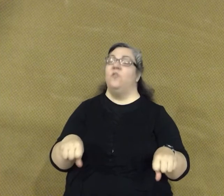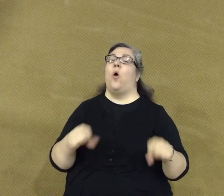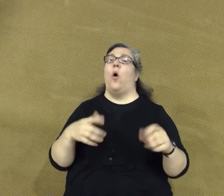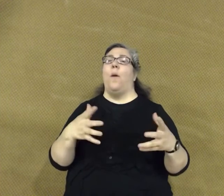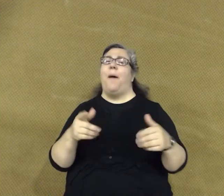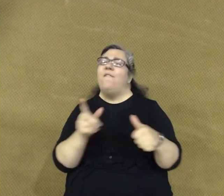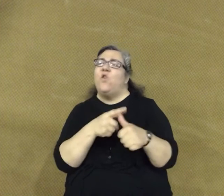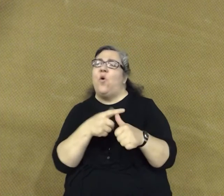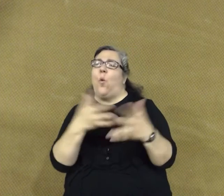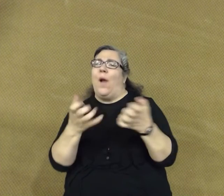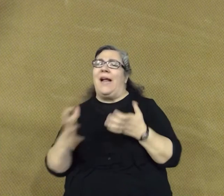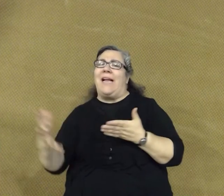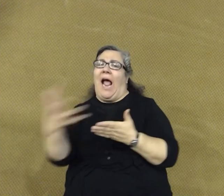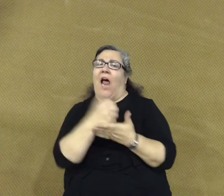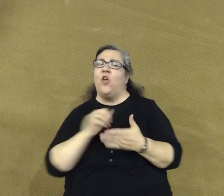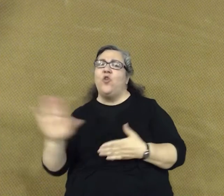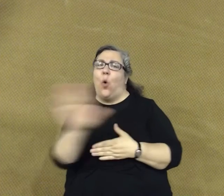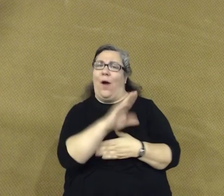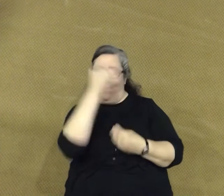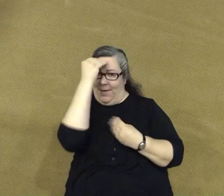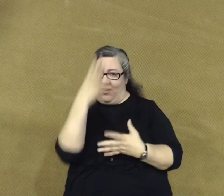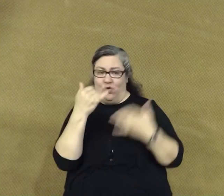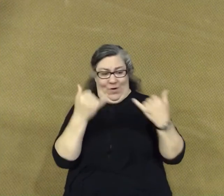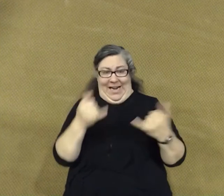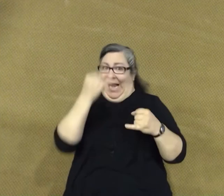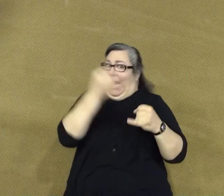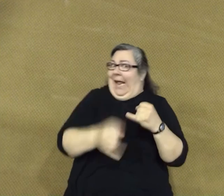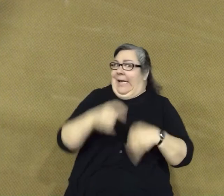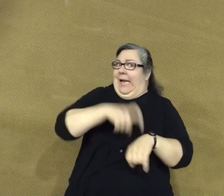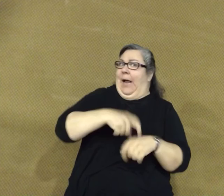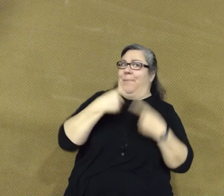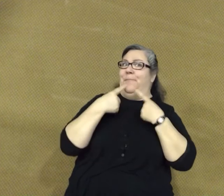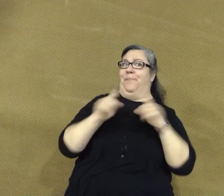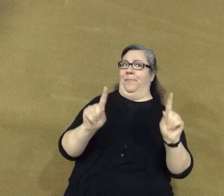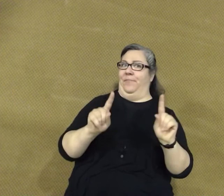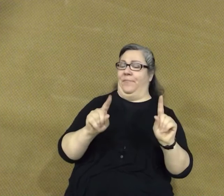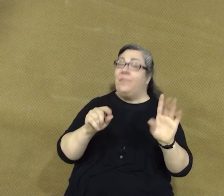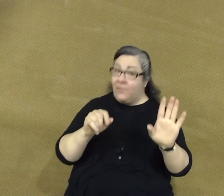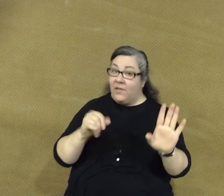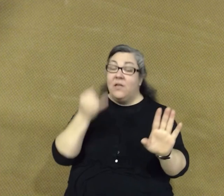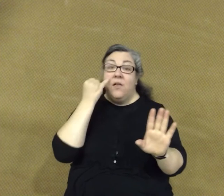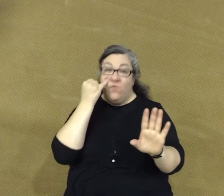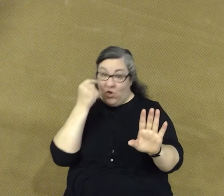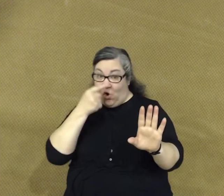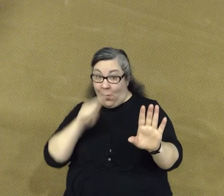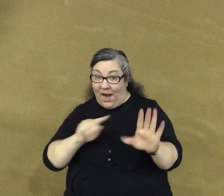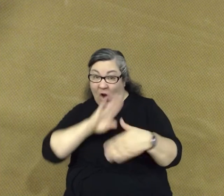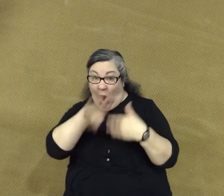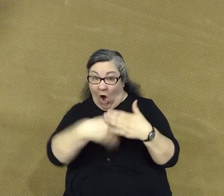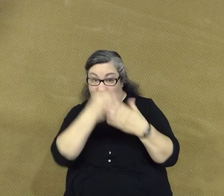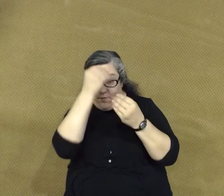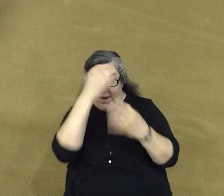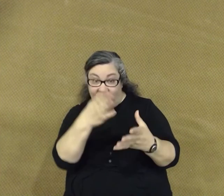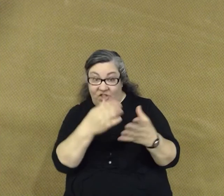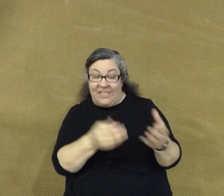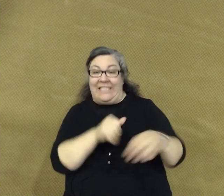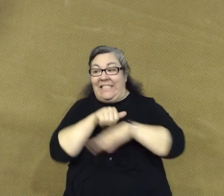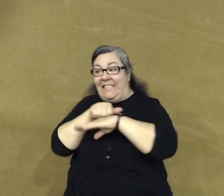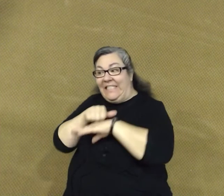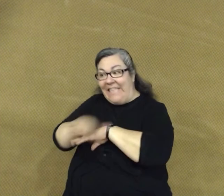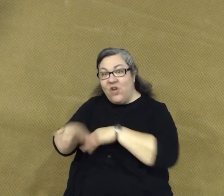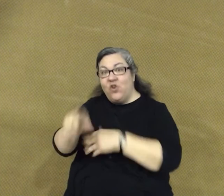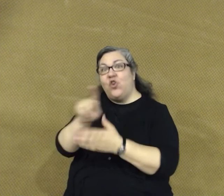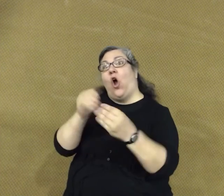information. And today will be the last day we make this announcement. So if you would get all of that to the office this week, whatever